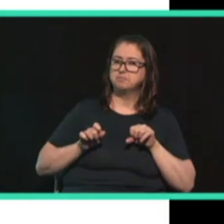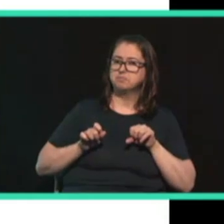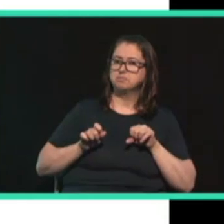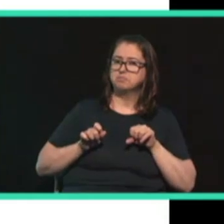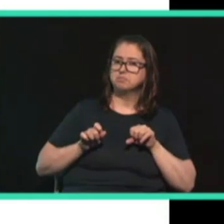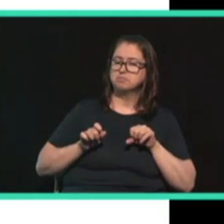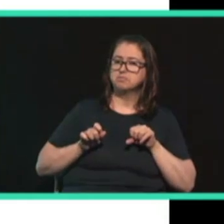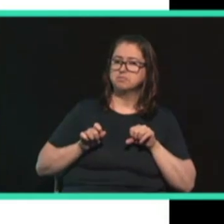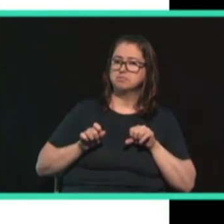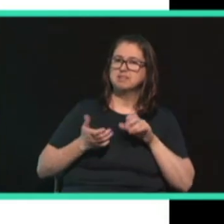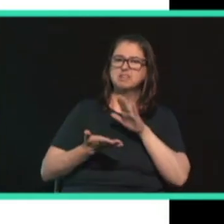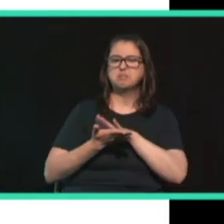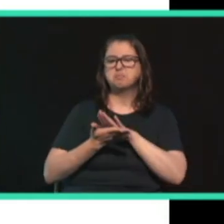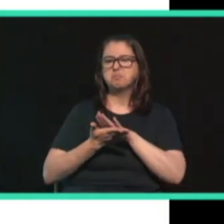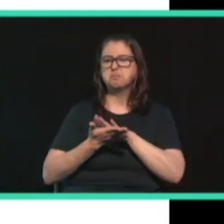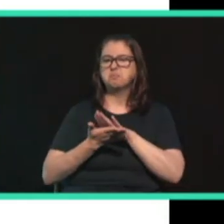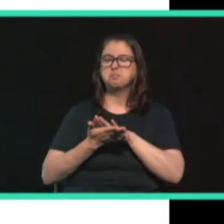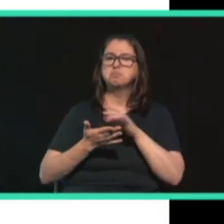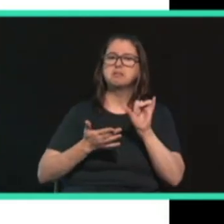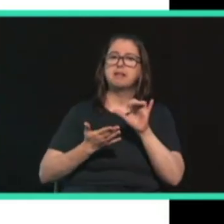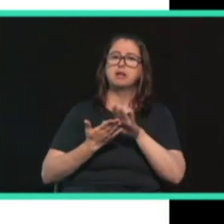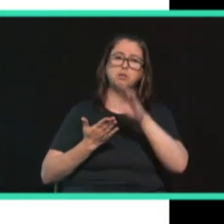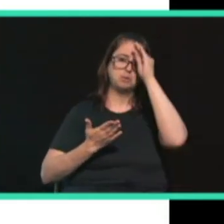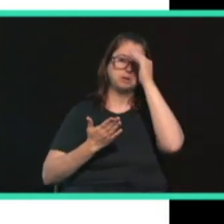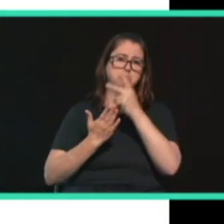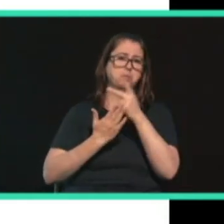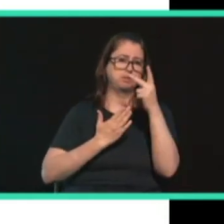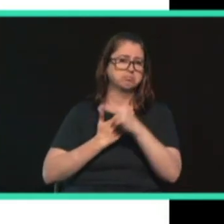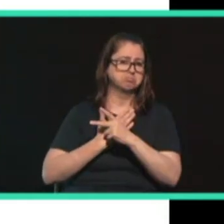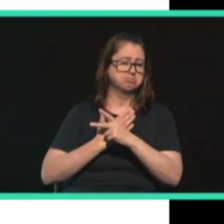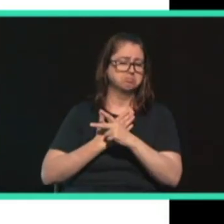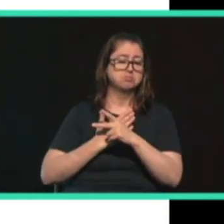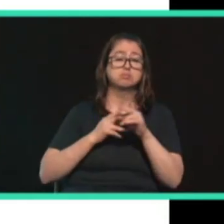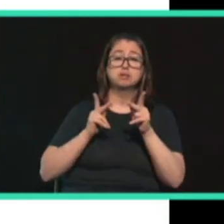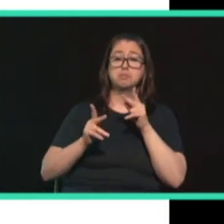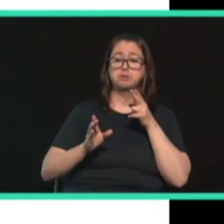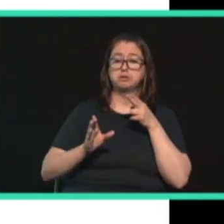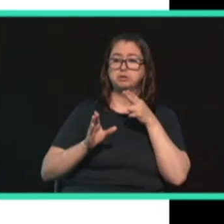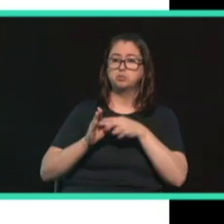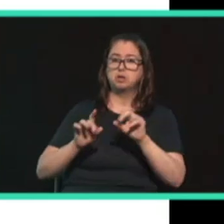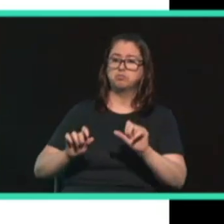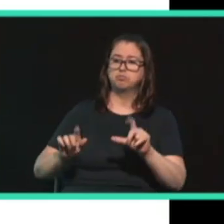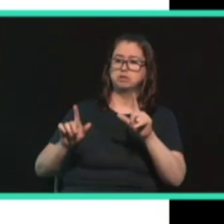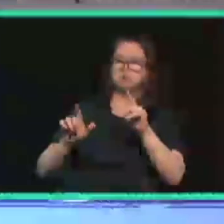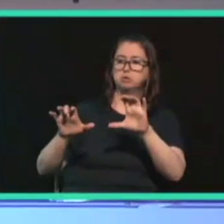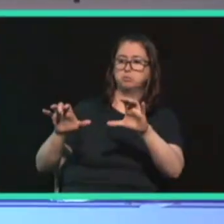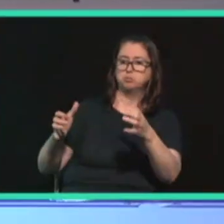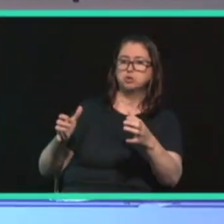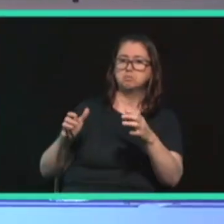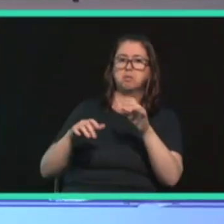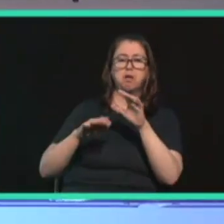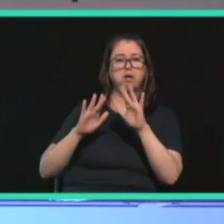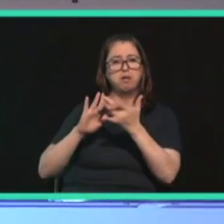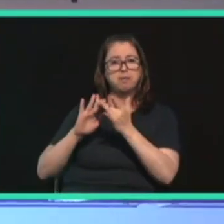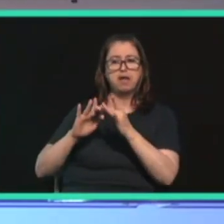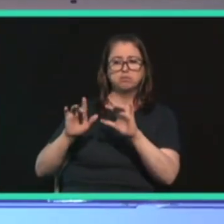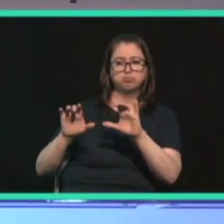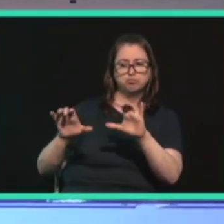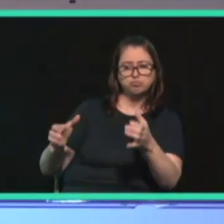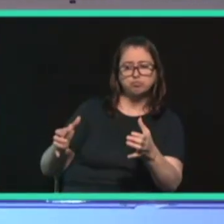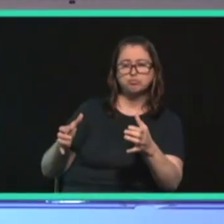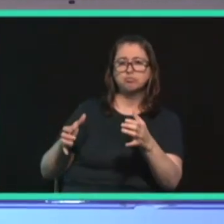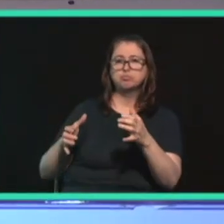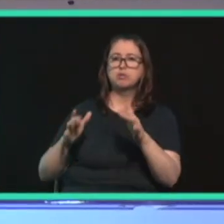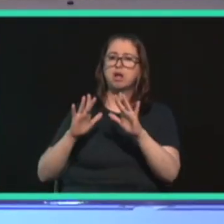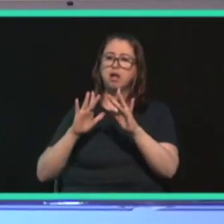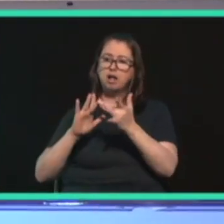like an online learning program. And so participants join a virtual group and there's a virtual